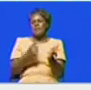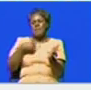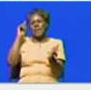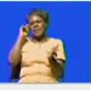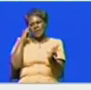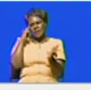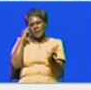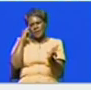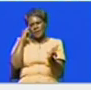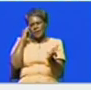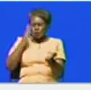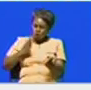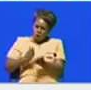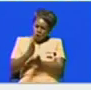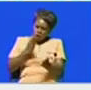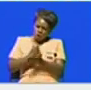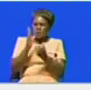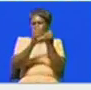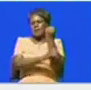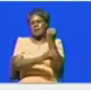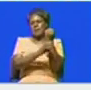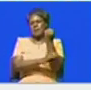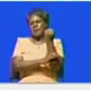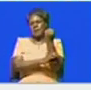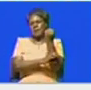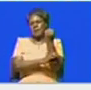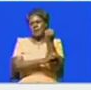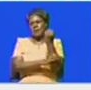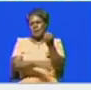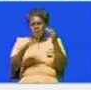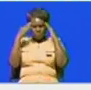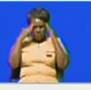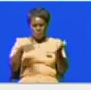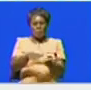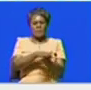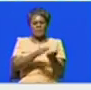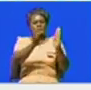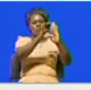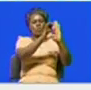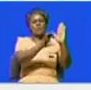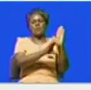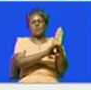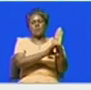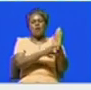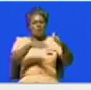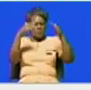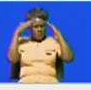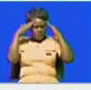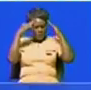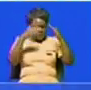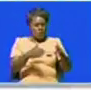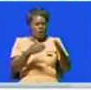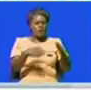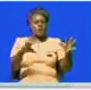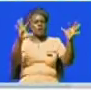that, quite honestly, as a country, we need to commit to the fundamentals of the Constitution. We need to commit to